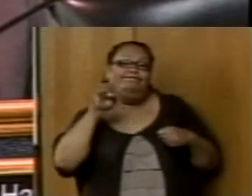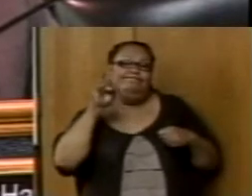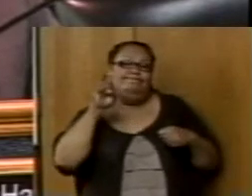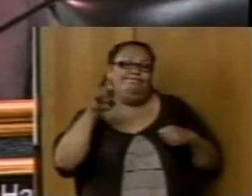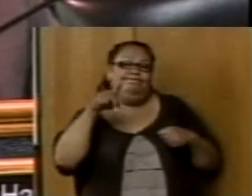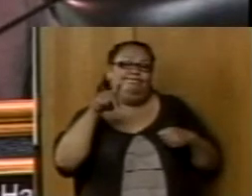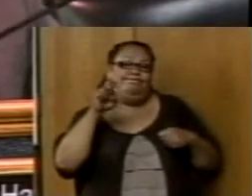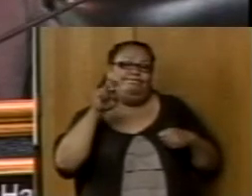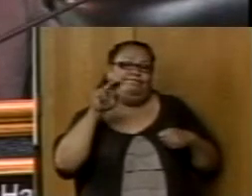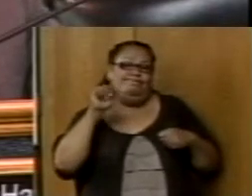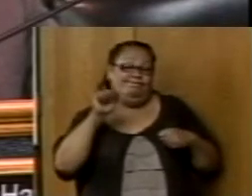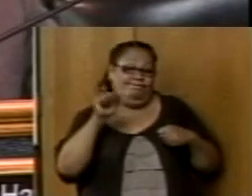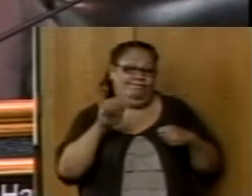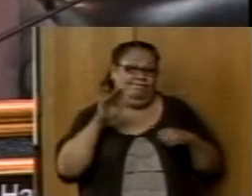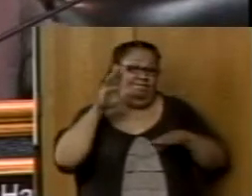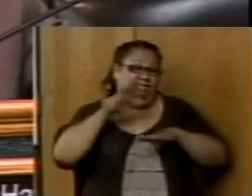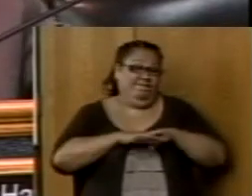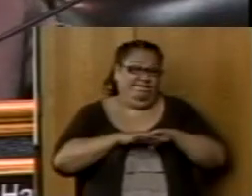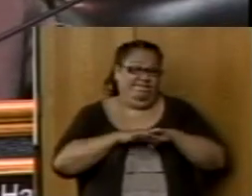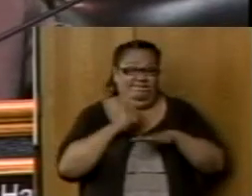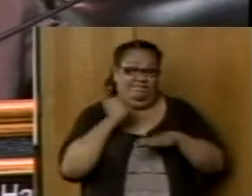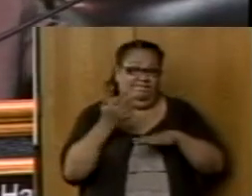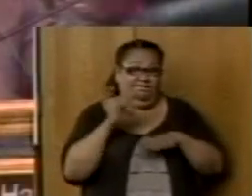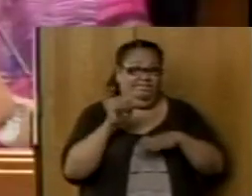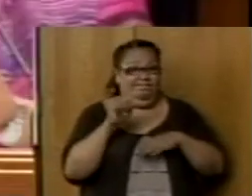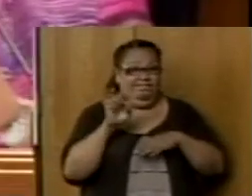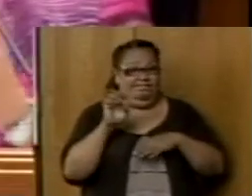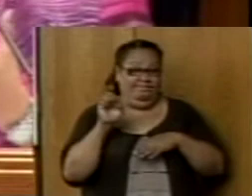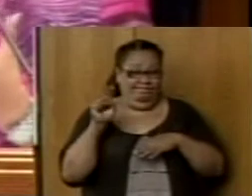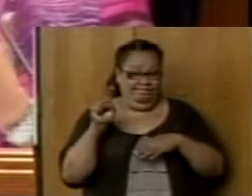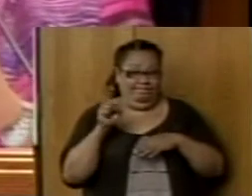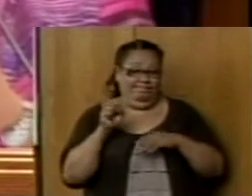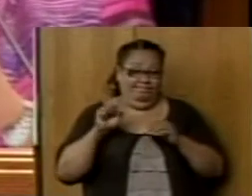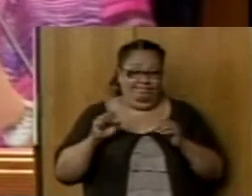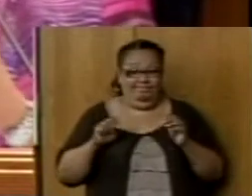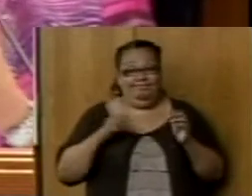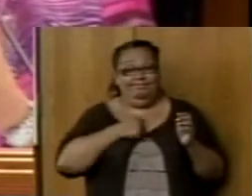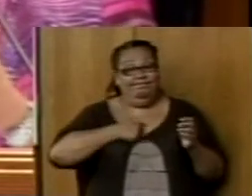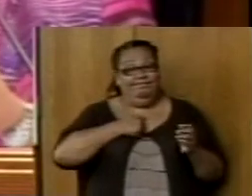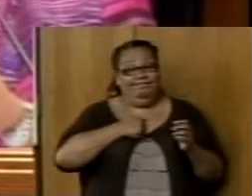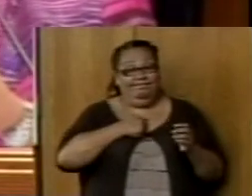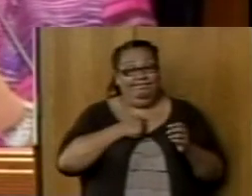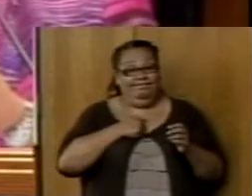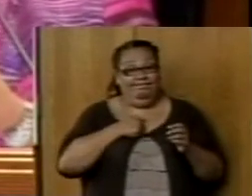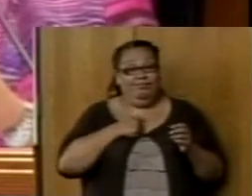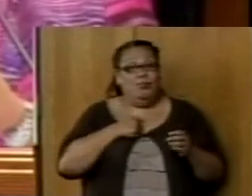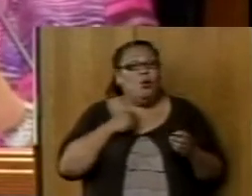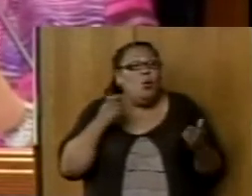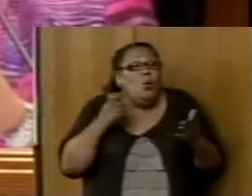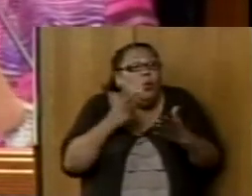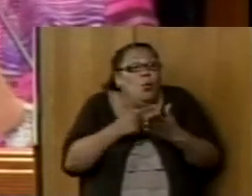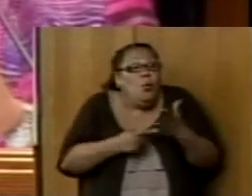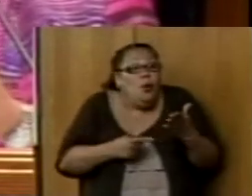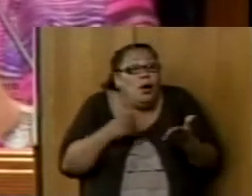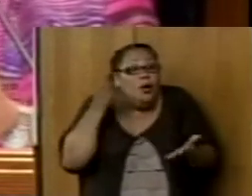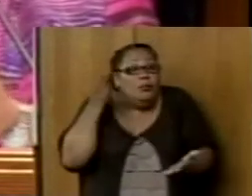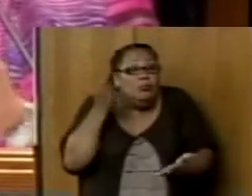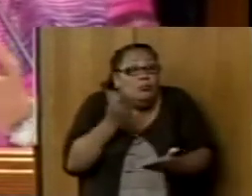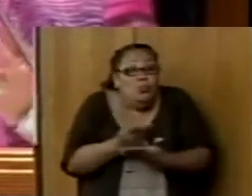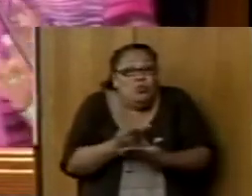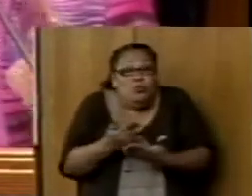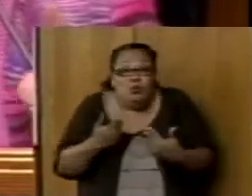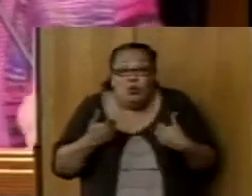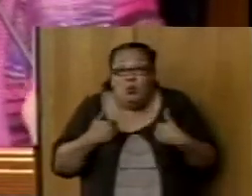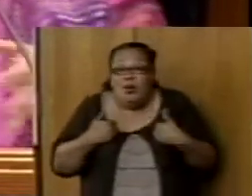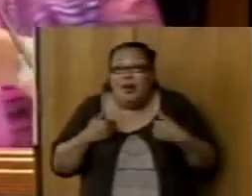no offense, and if I step on anyone's toes, I apologize in advance. What proof do we have that these